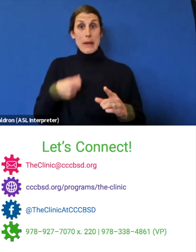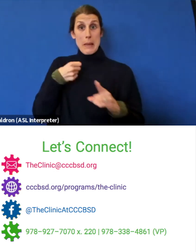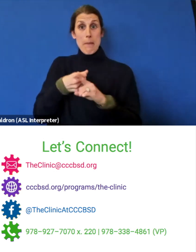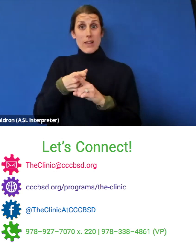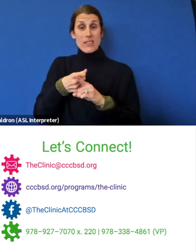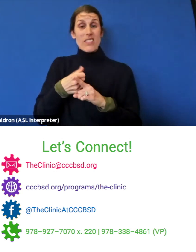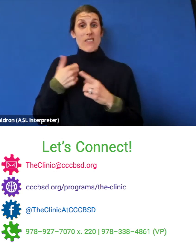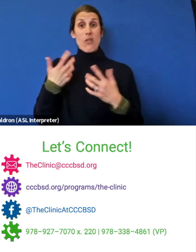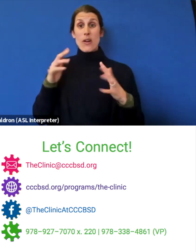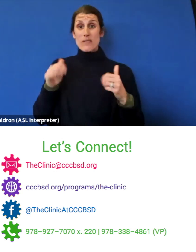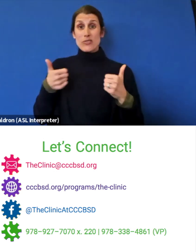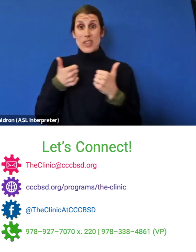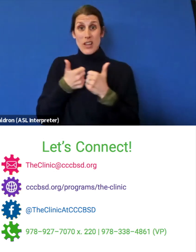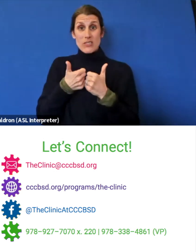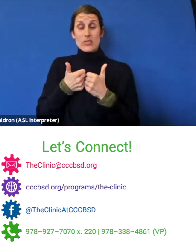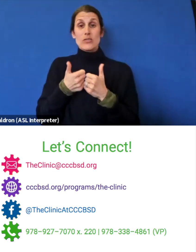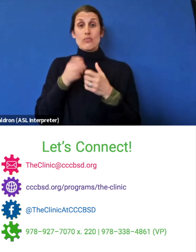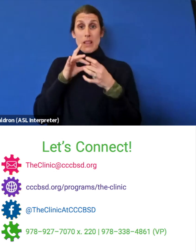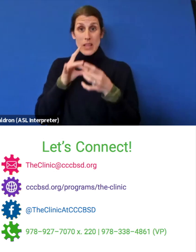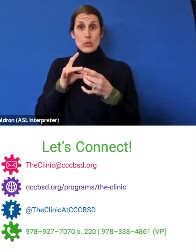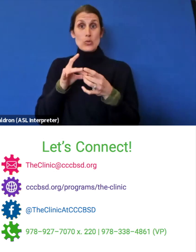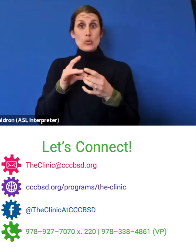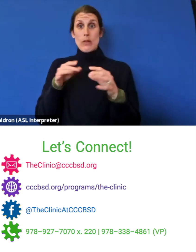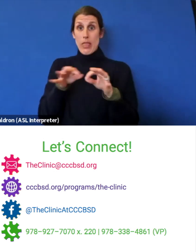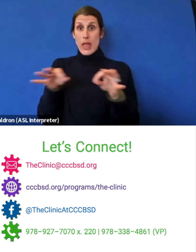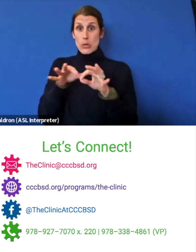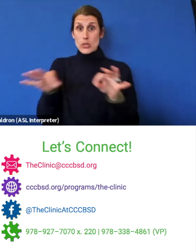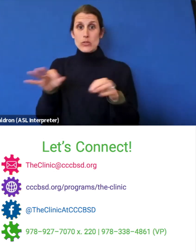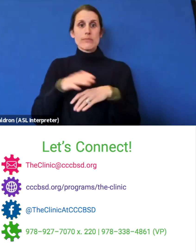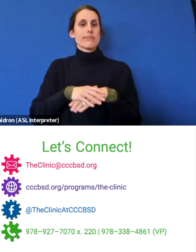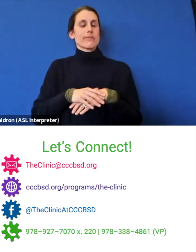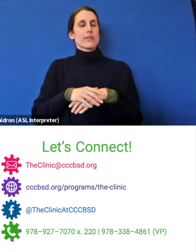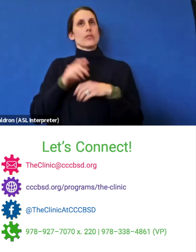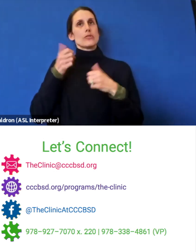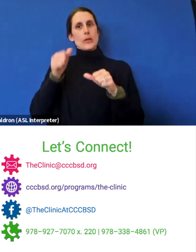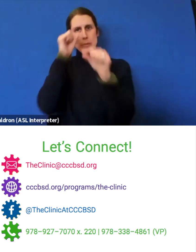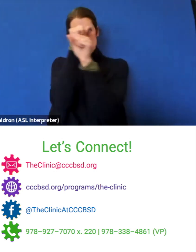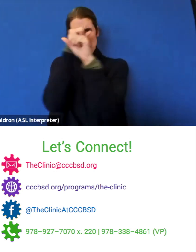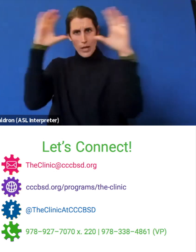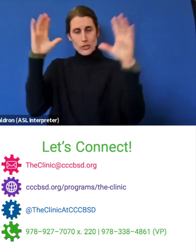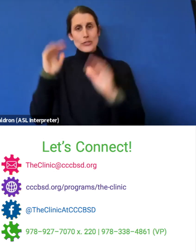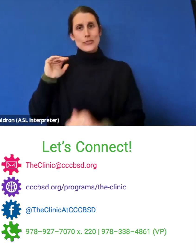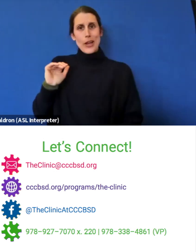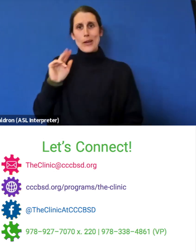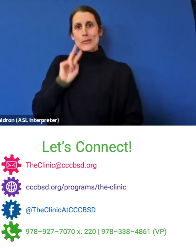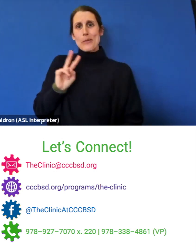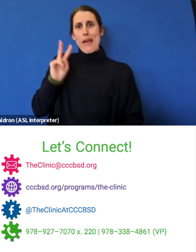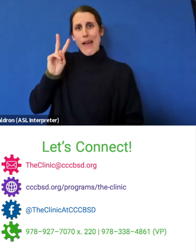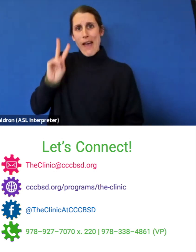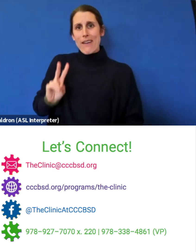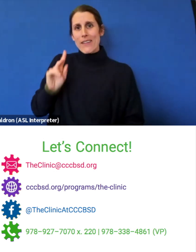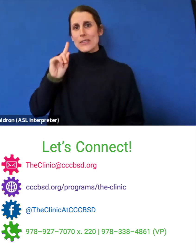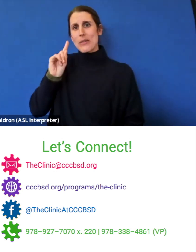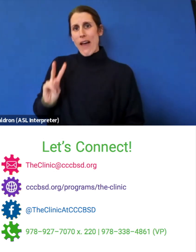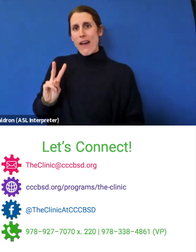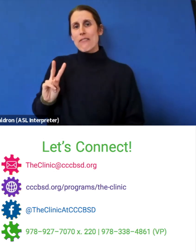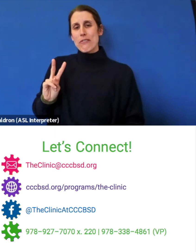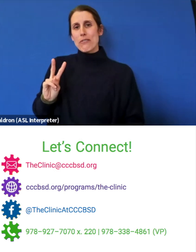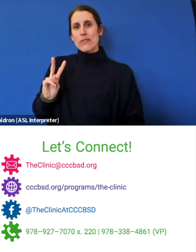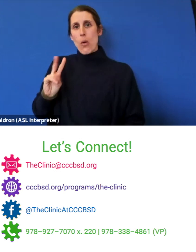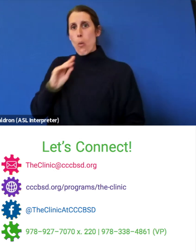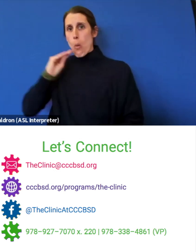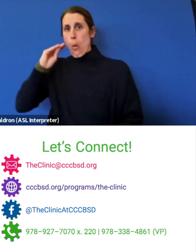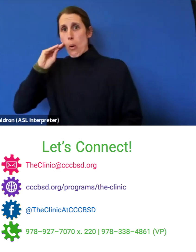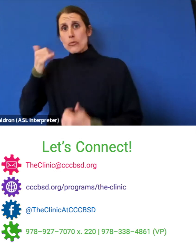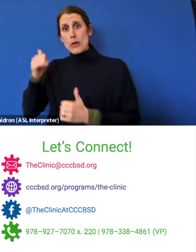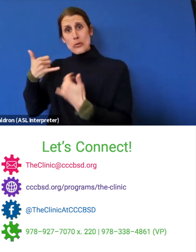And perhaps if you imagine the 2.5-year-old who's at home, whose parents are trying to work well on Zoom, they're being told shh, shh, shh, a lot, as